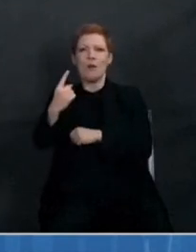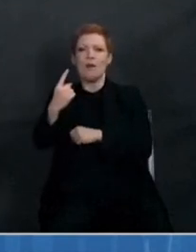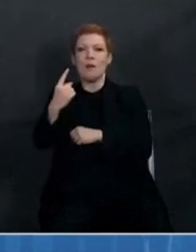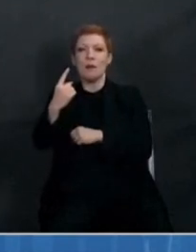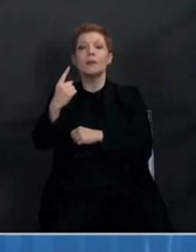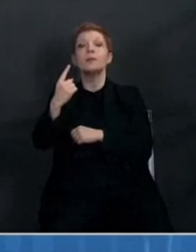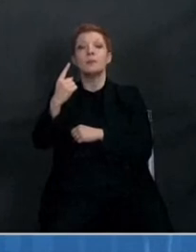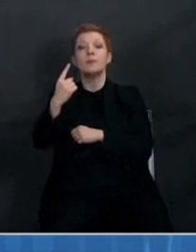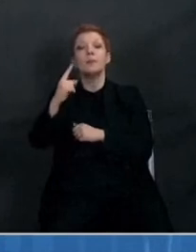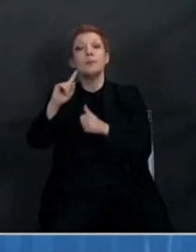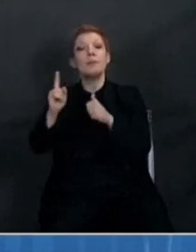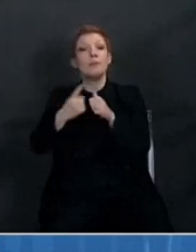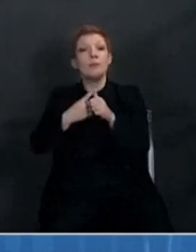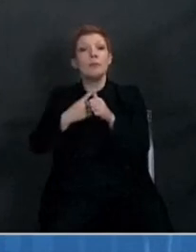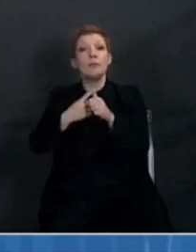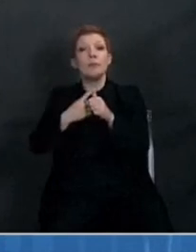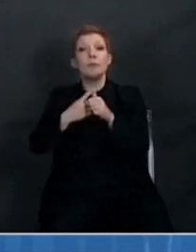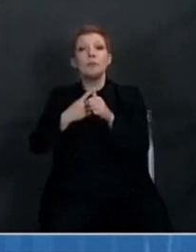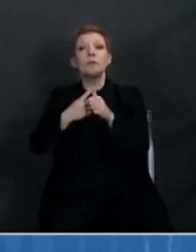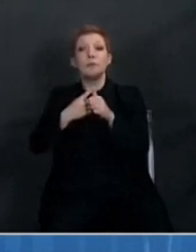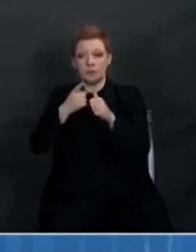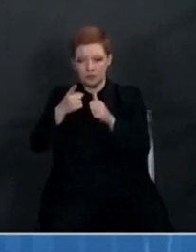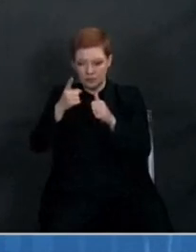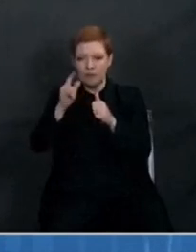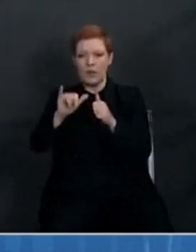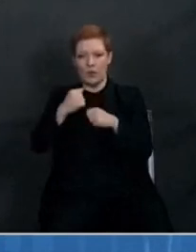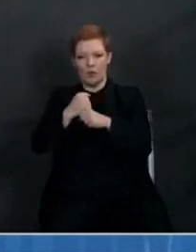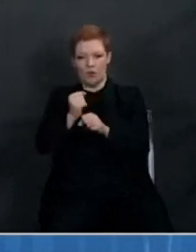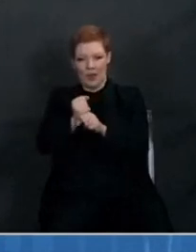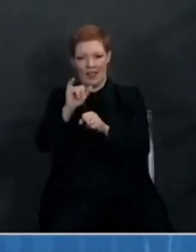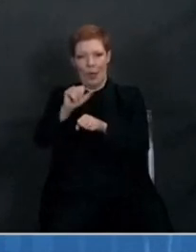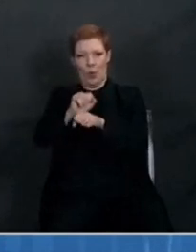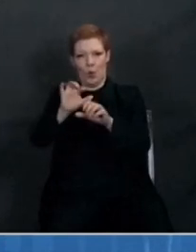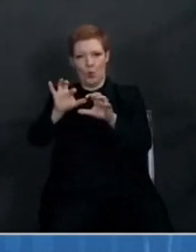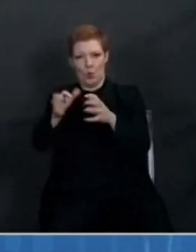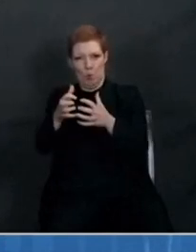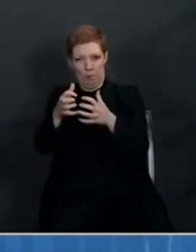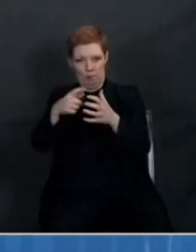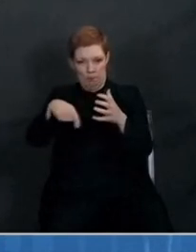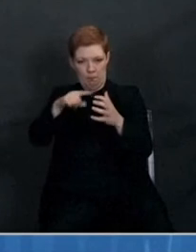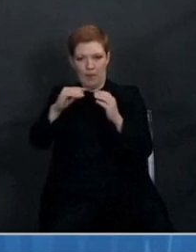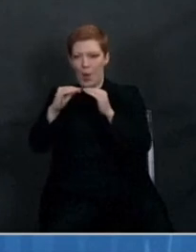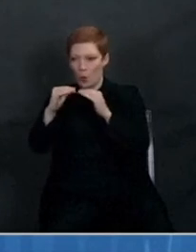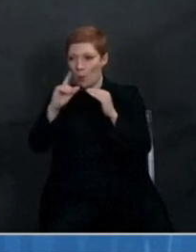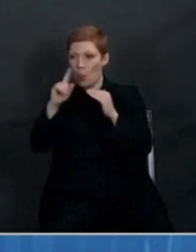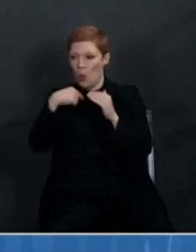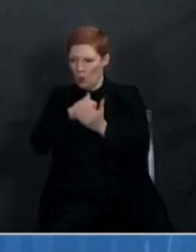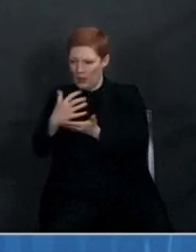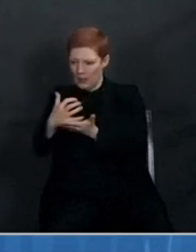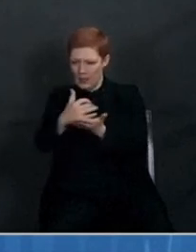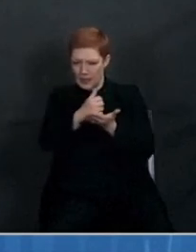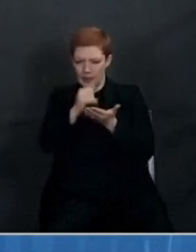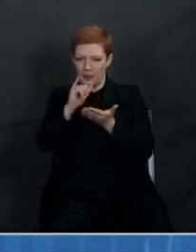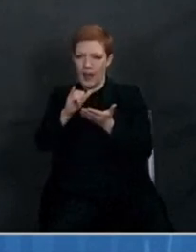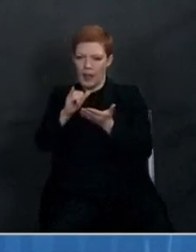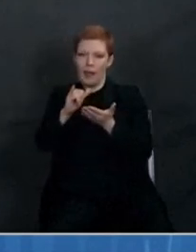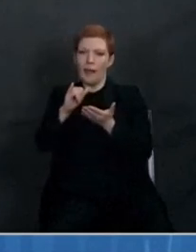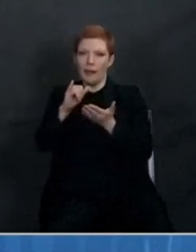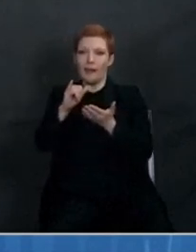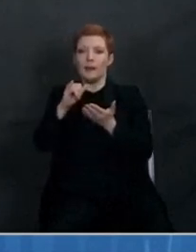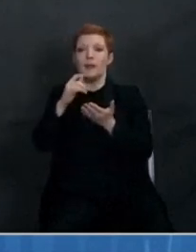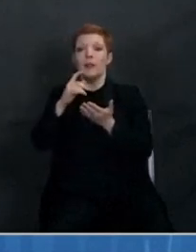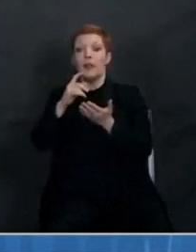So first, it forms a new equitable data working group. It requires we collect data that are often not disaggregated by key demographic